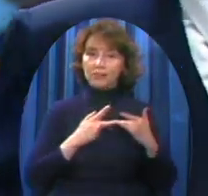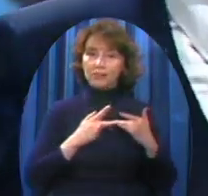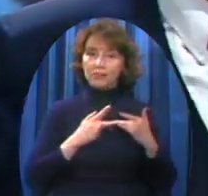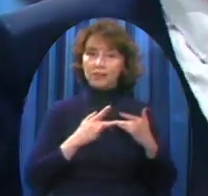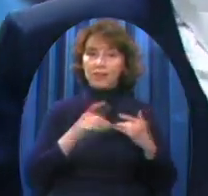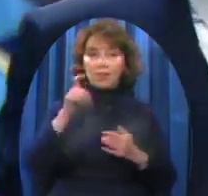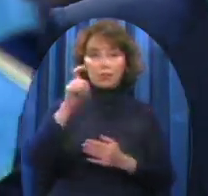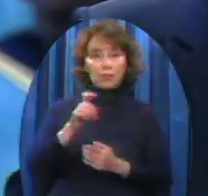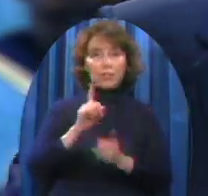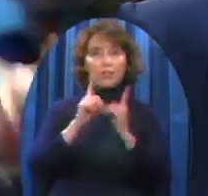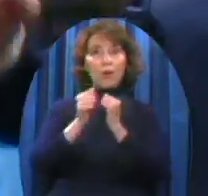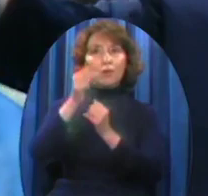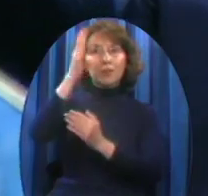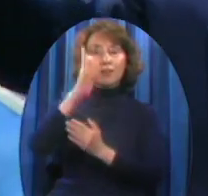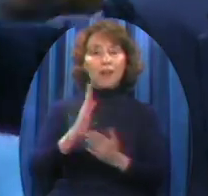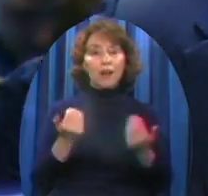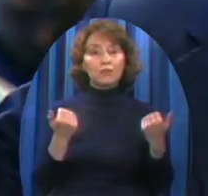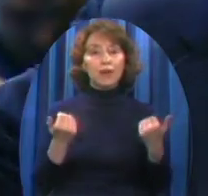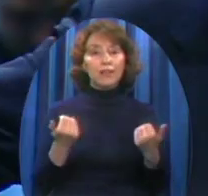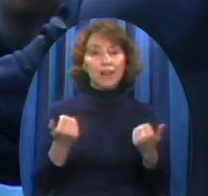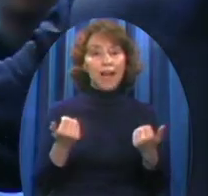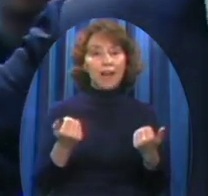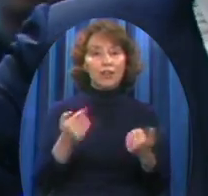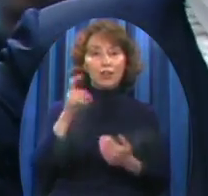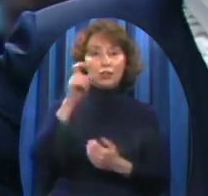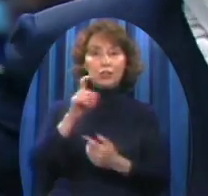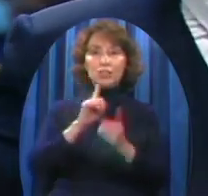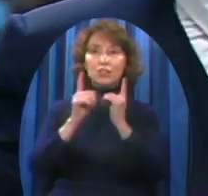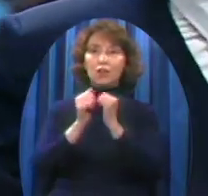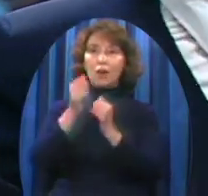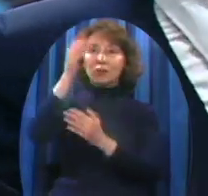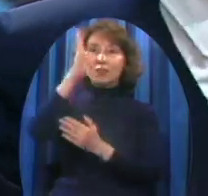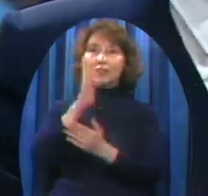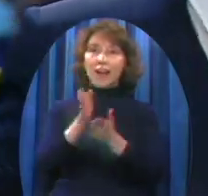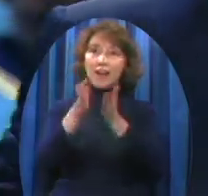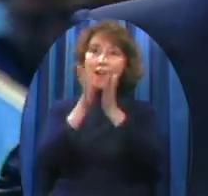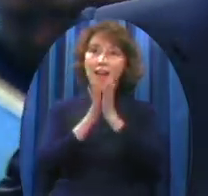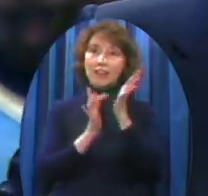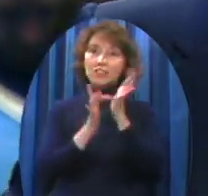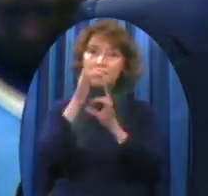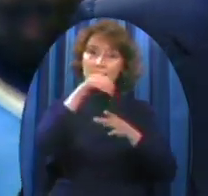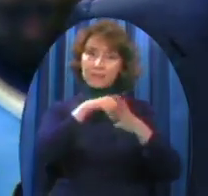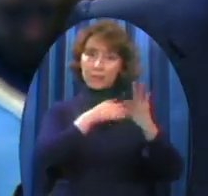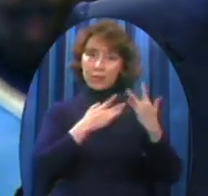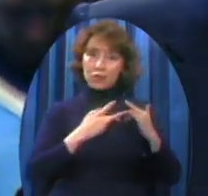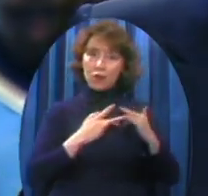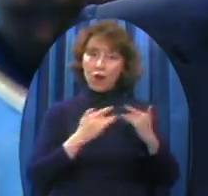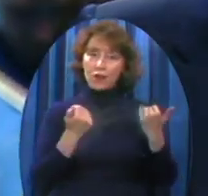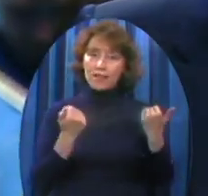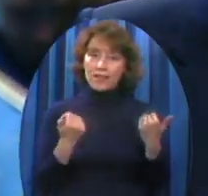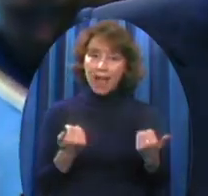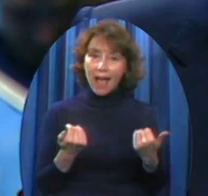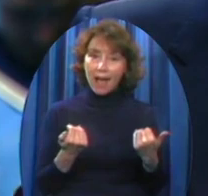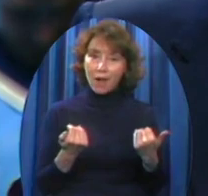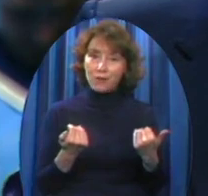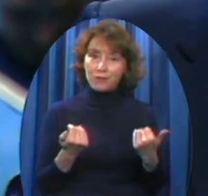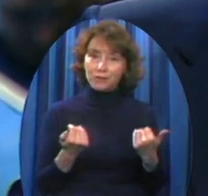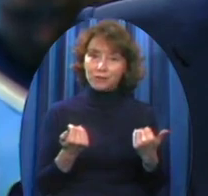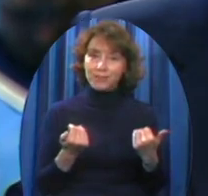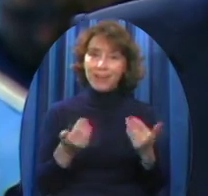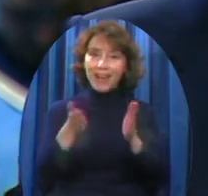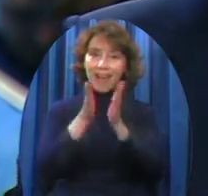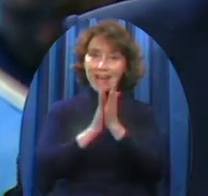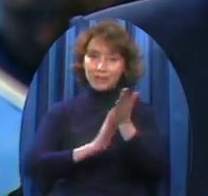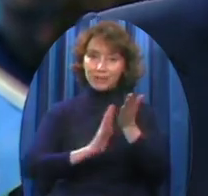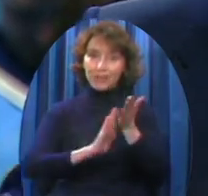Savior, I want you to step out and come down here and tell one of the preachers, go to a private prayer room, where with an open Bible, somebody will